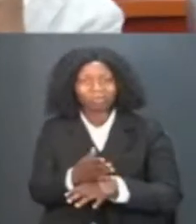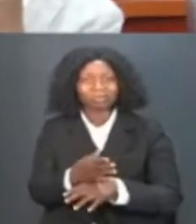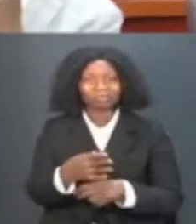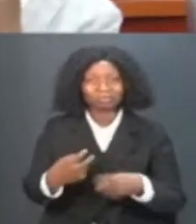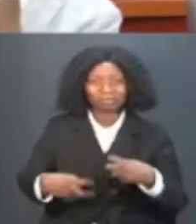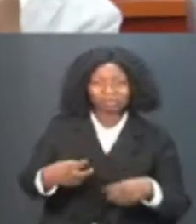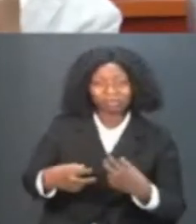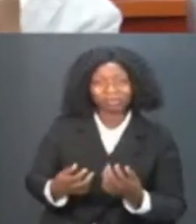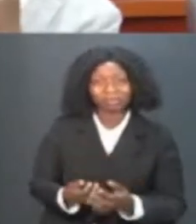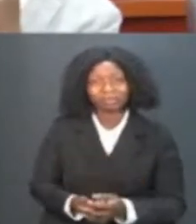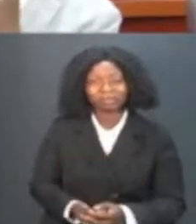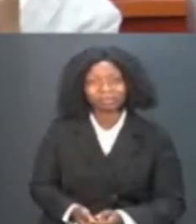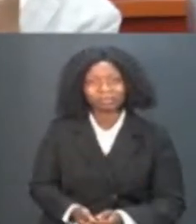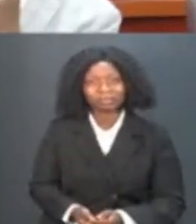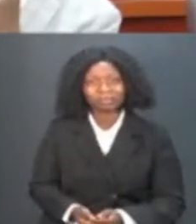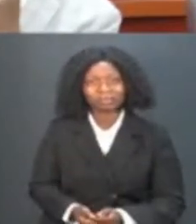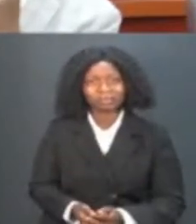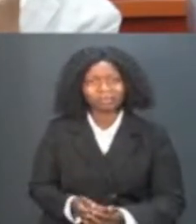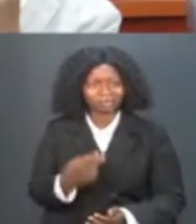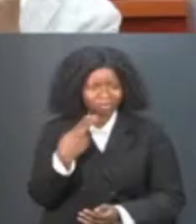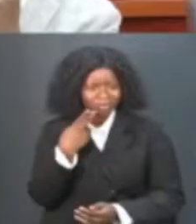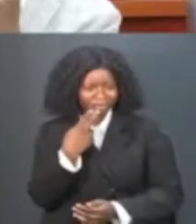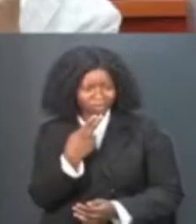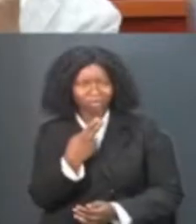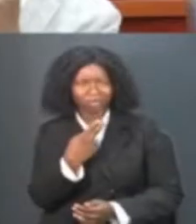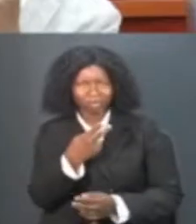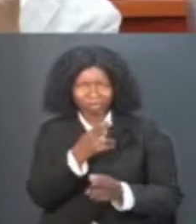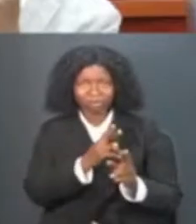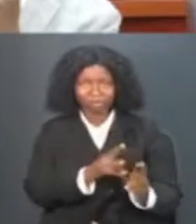issues, you would realize that respectfully,